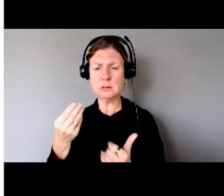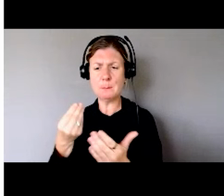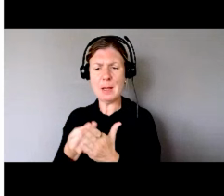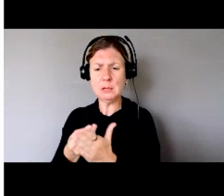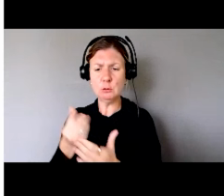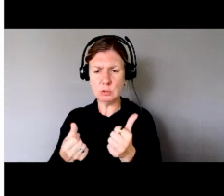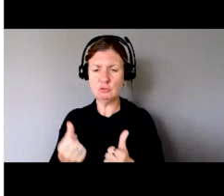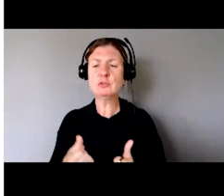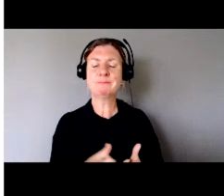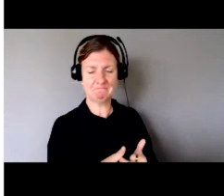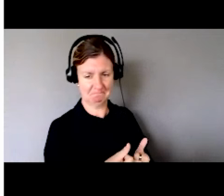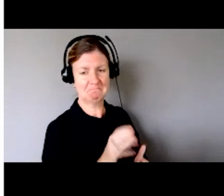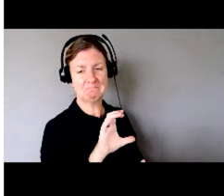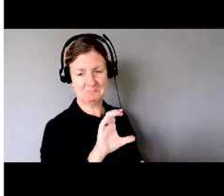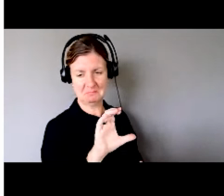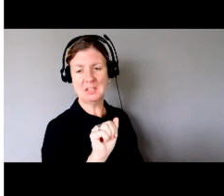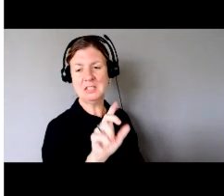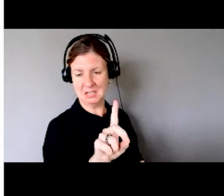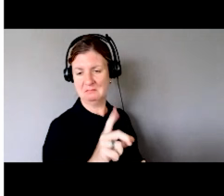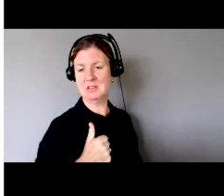Canadian dollars.